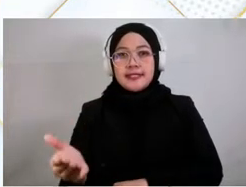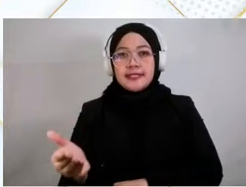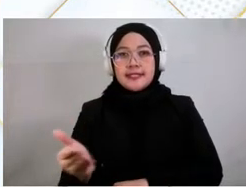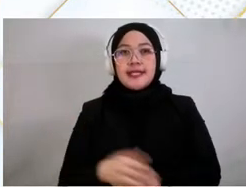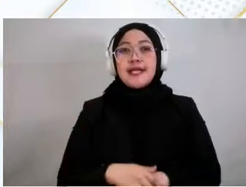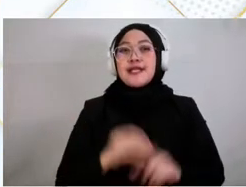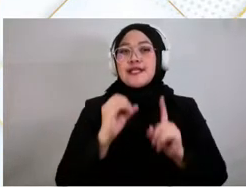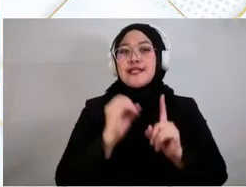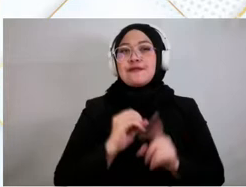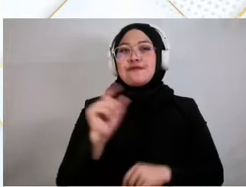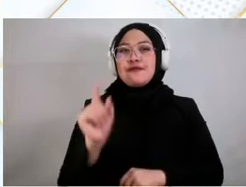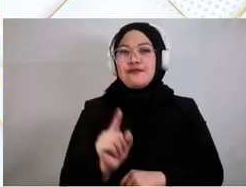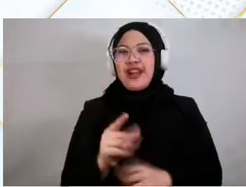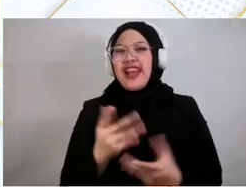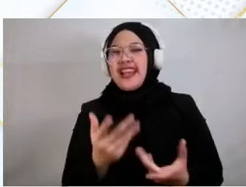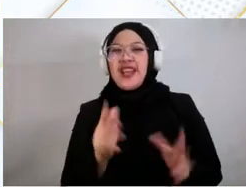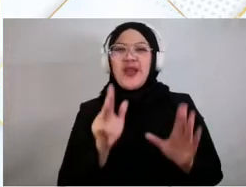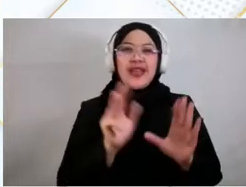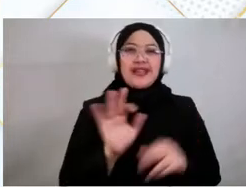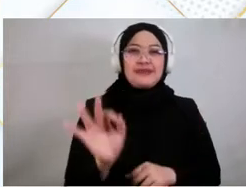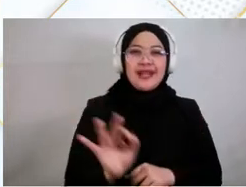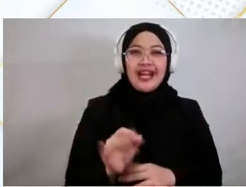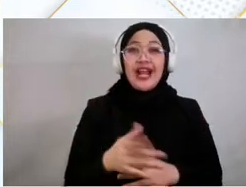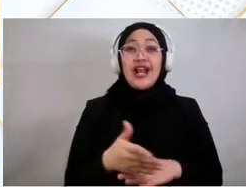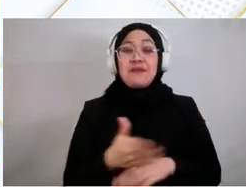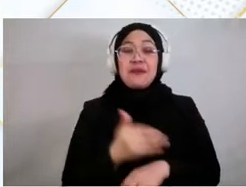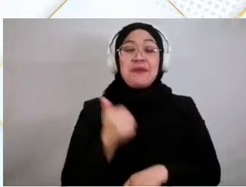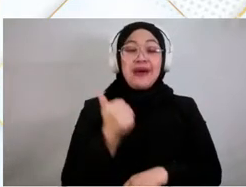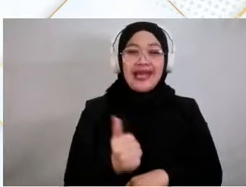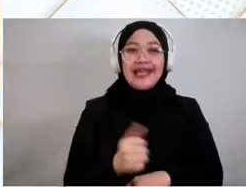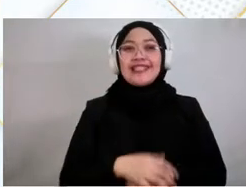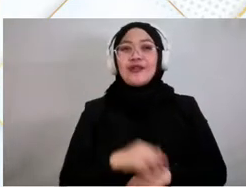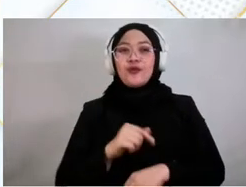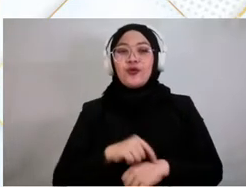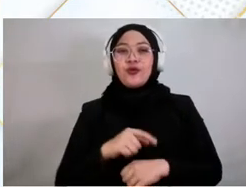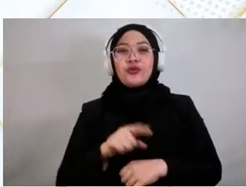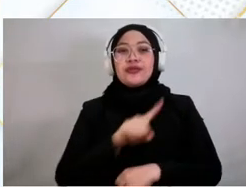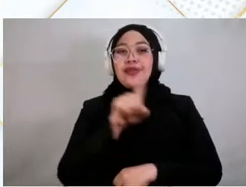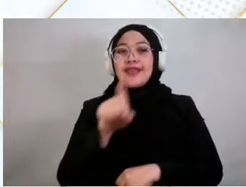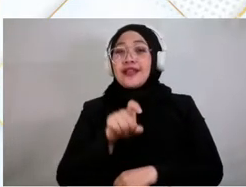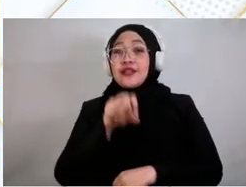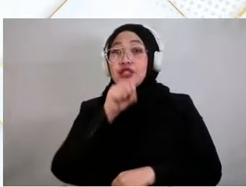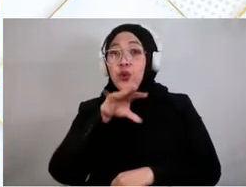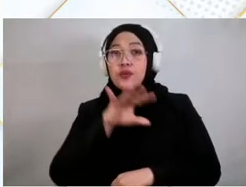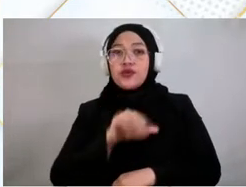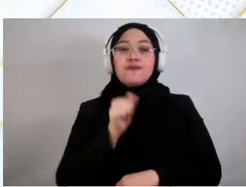minutes. If it's 8 minutes, it's even better. So we have more time to answer the questions. So